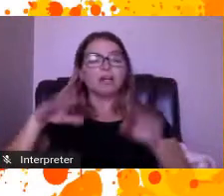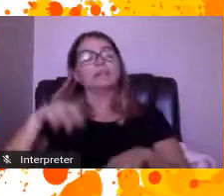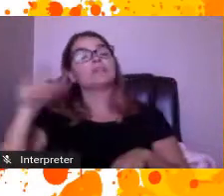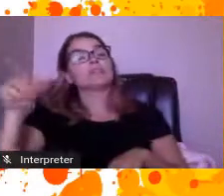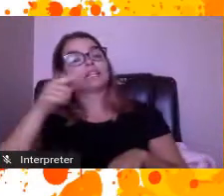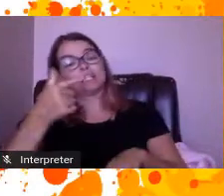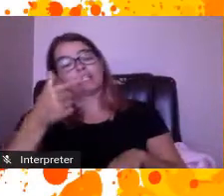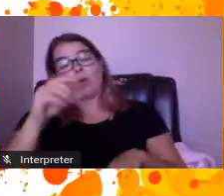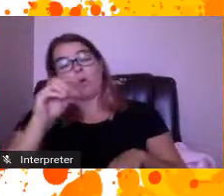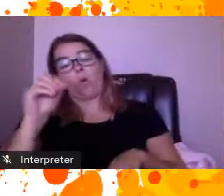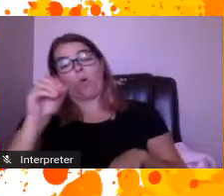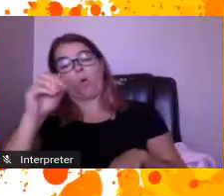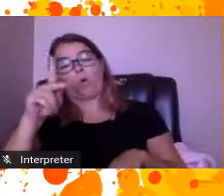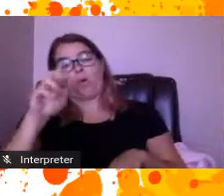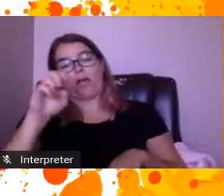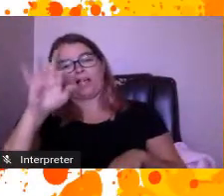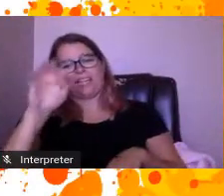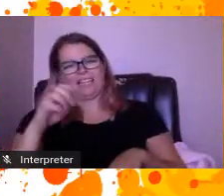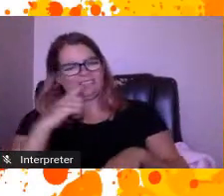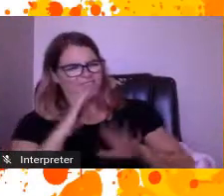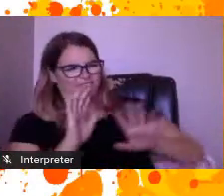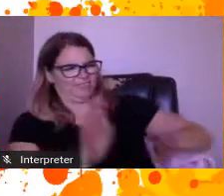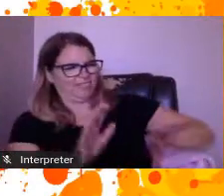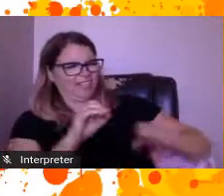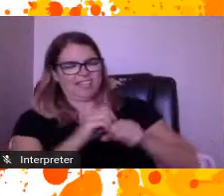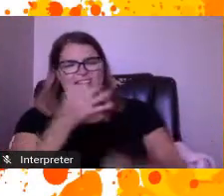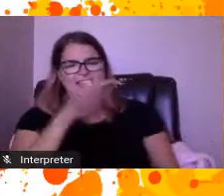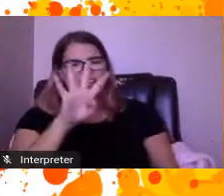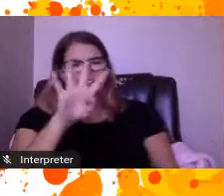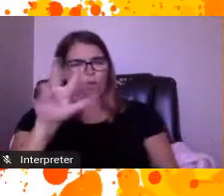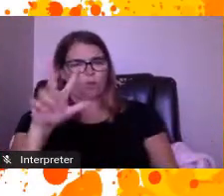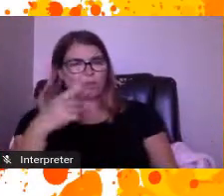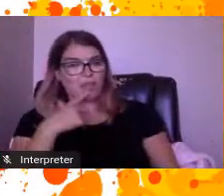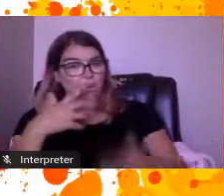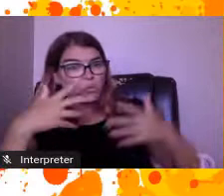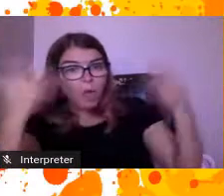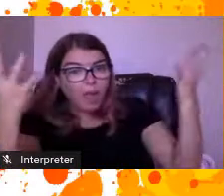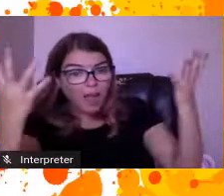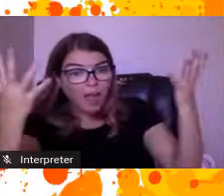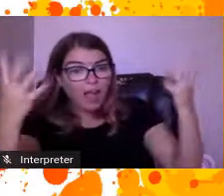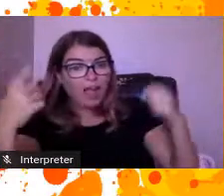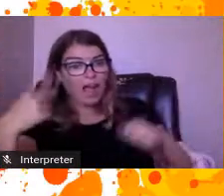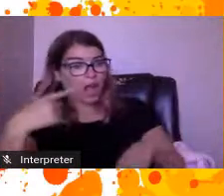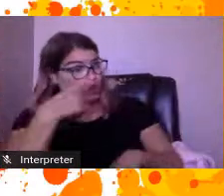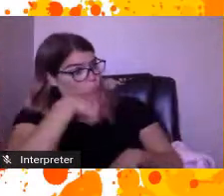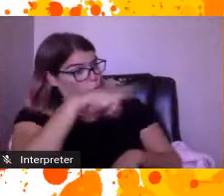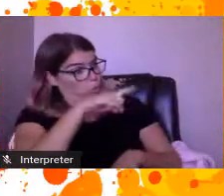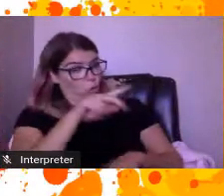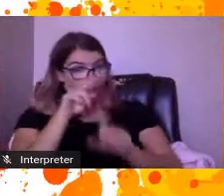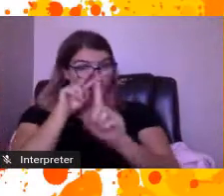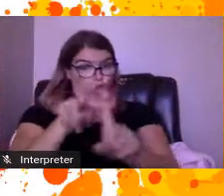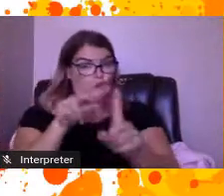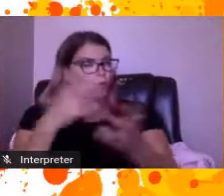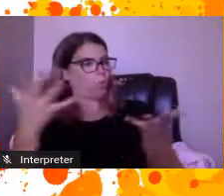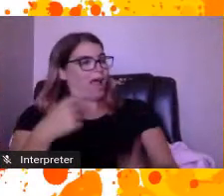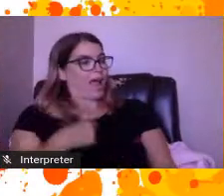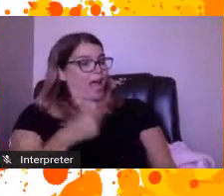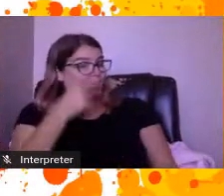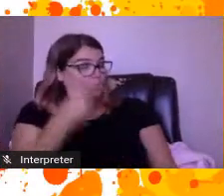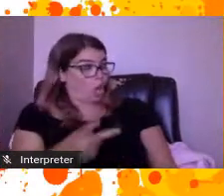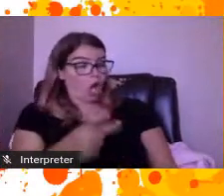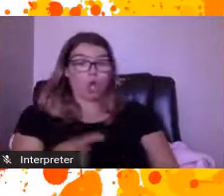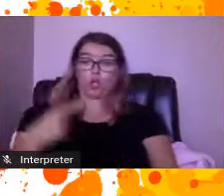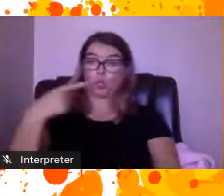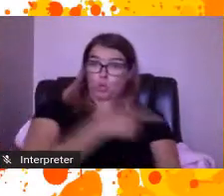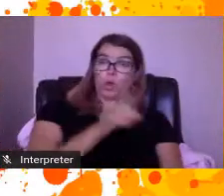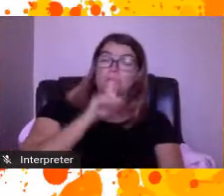O'Keeffe rebuked this misinterpretation in 1943 by saying, "Well, I made you take the time to look at what I saw. And when you took the time